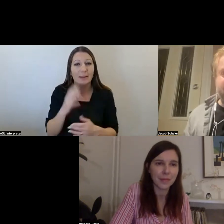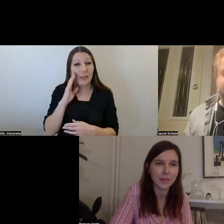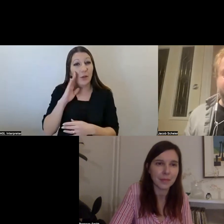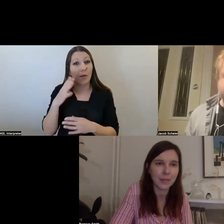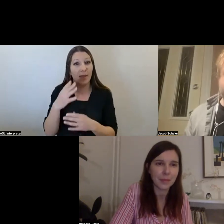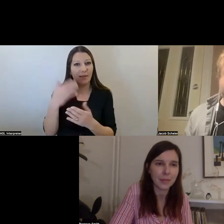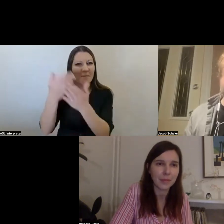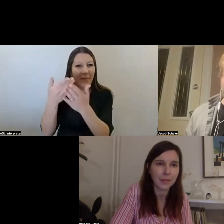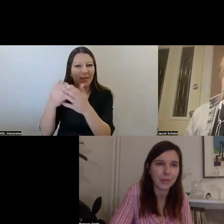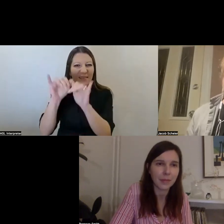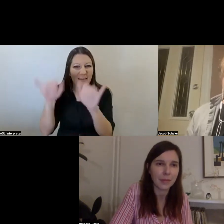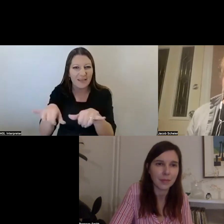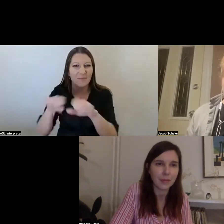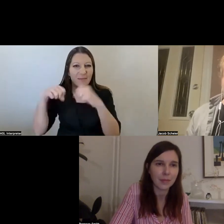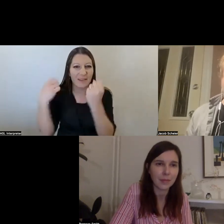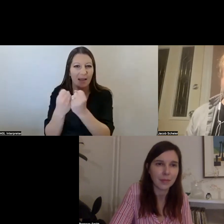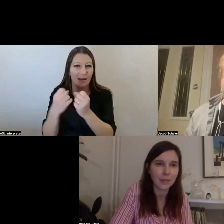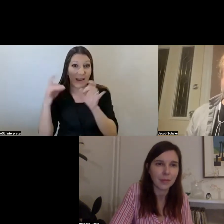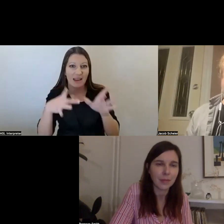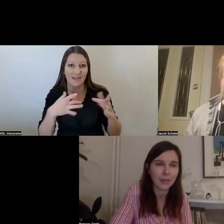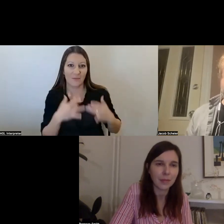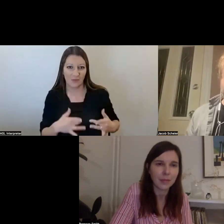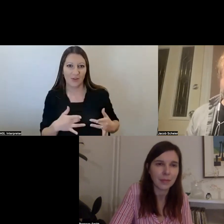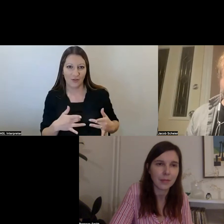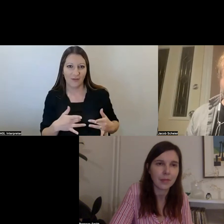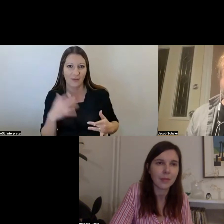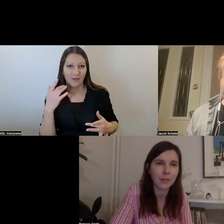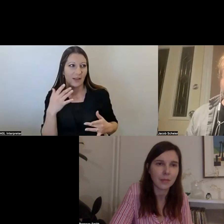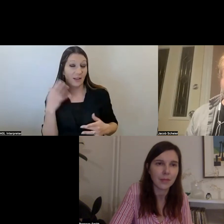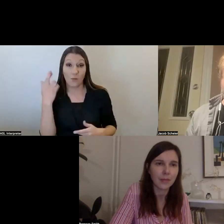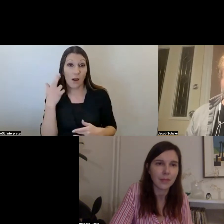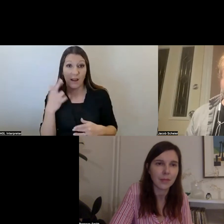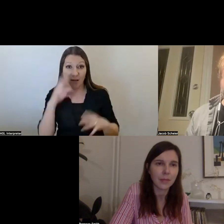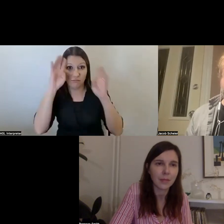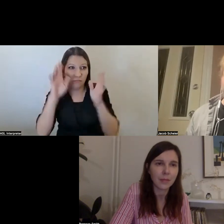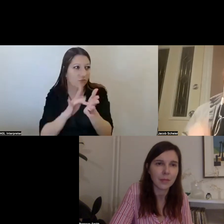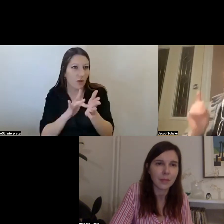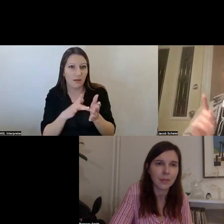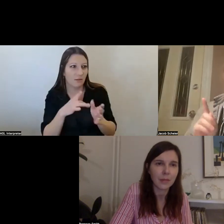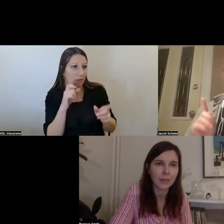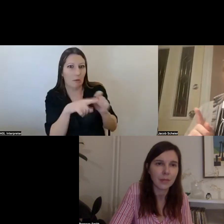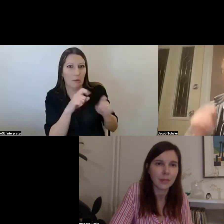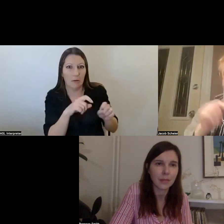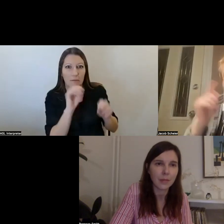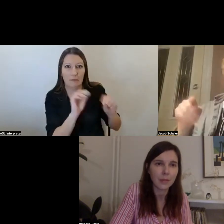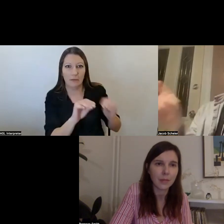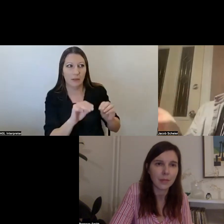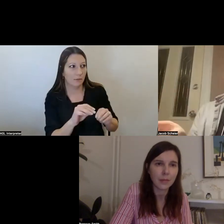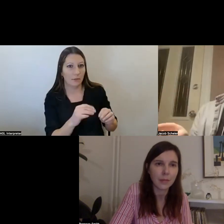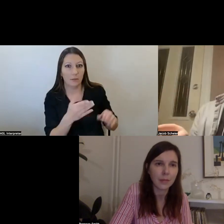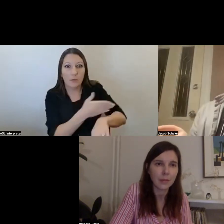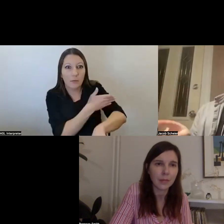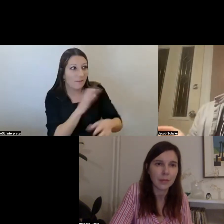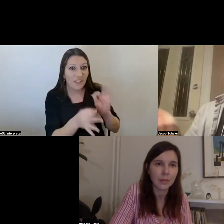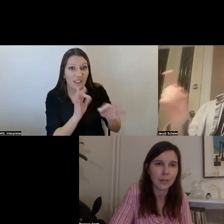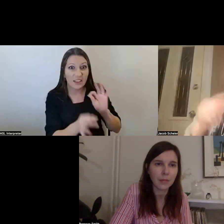and really quick fix therapies, like cognitive behavioral therapy, which has helped me a lot. So when I talk about these things, I'm